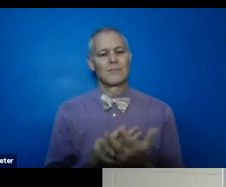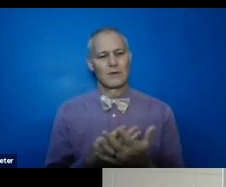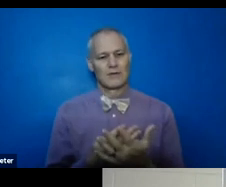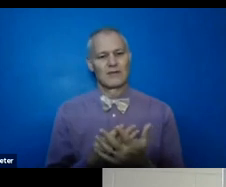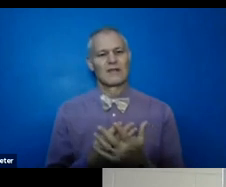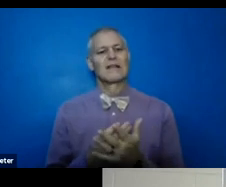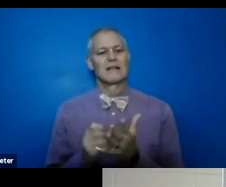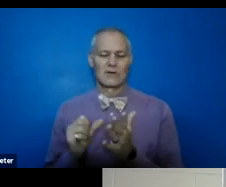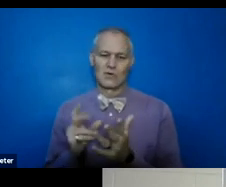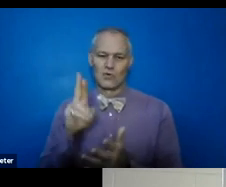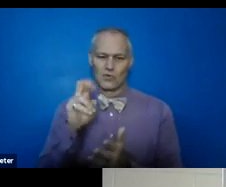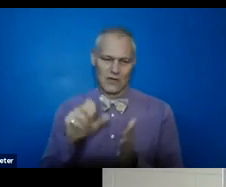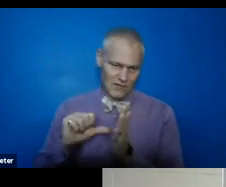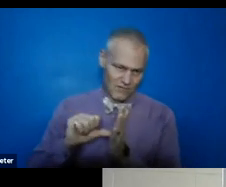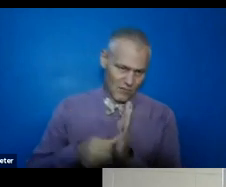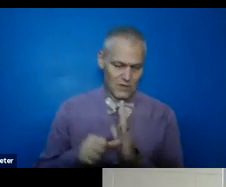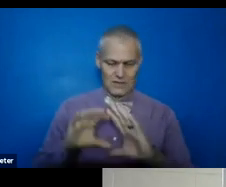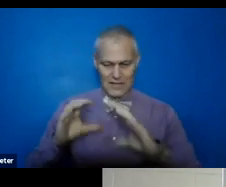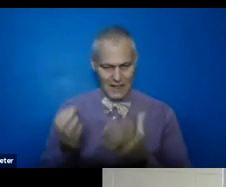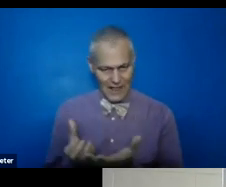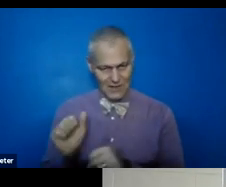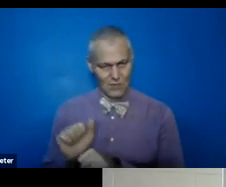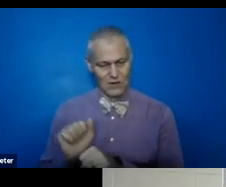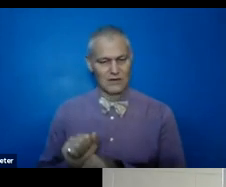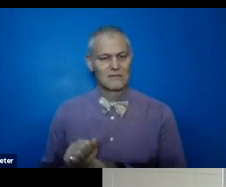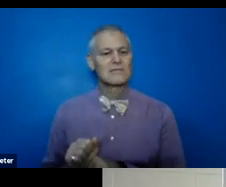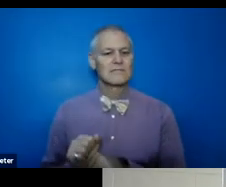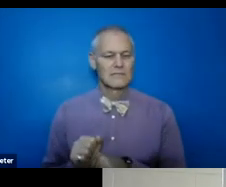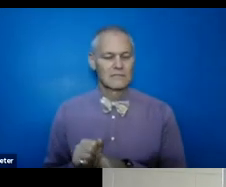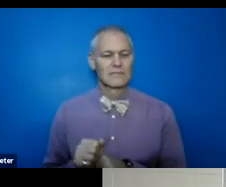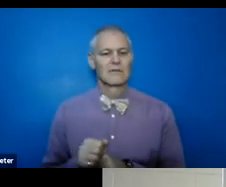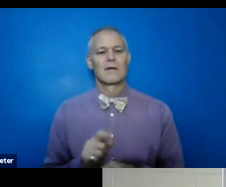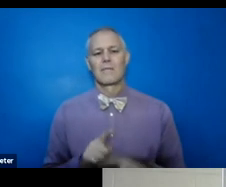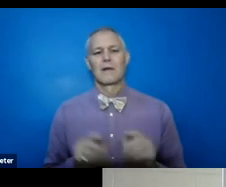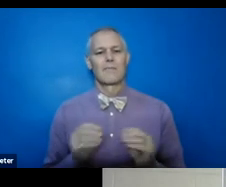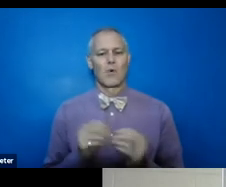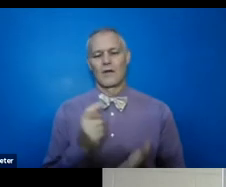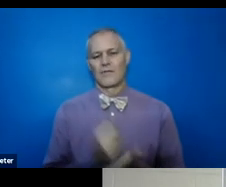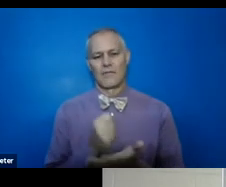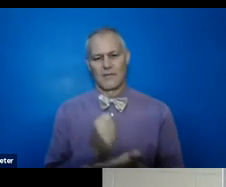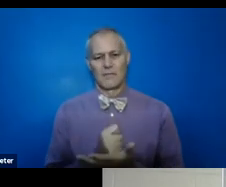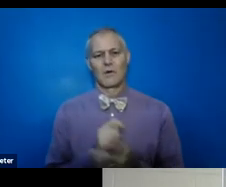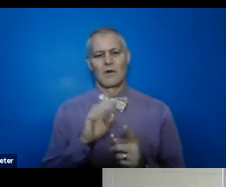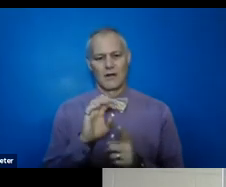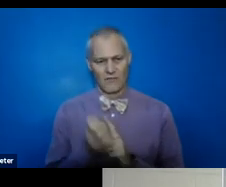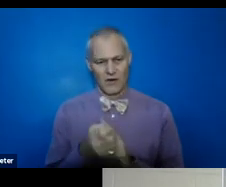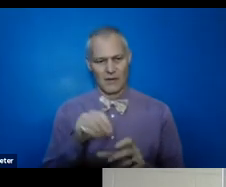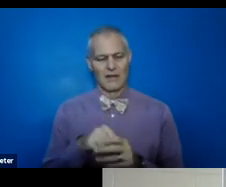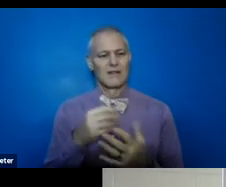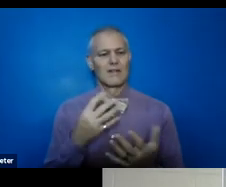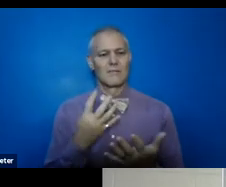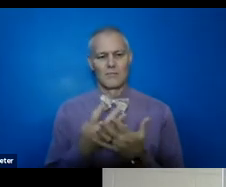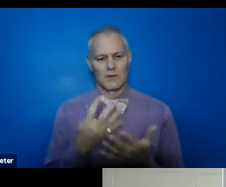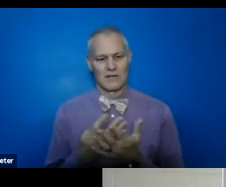what's happening inside a classroom. But yeah, much more therapeutic environment in our prisons. It's just